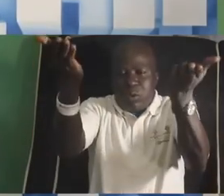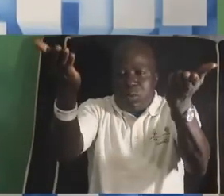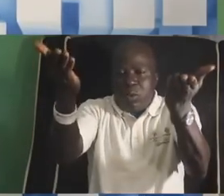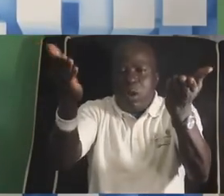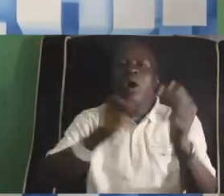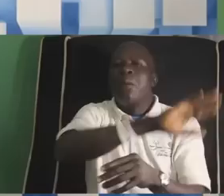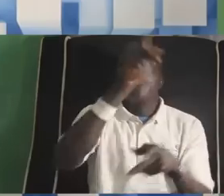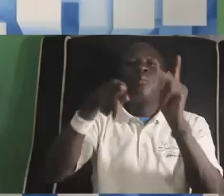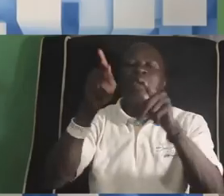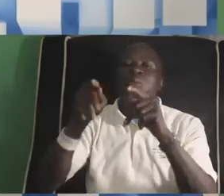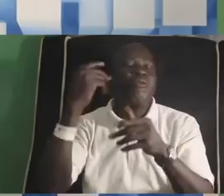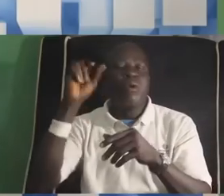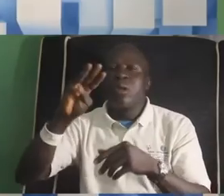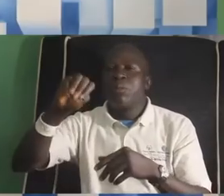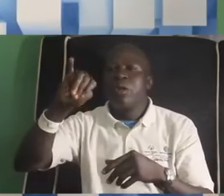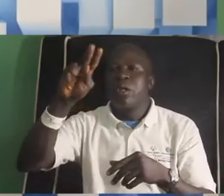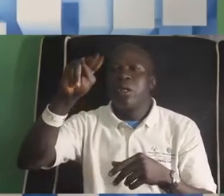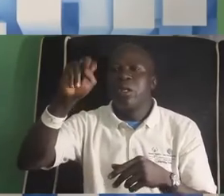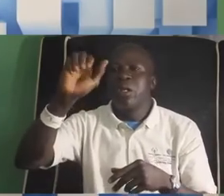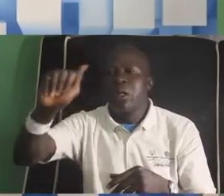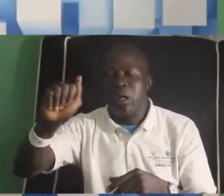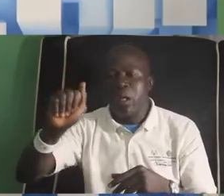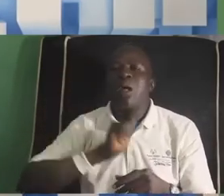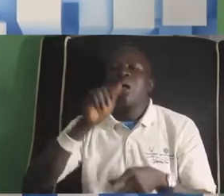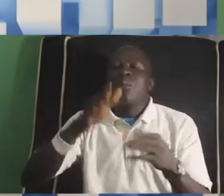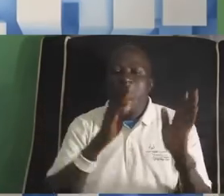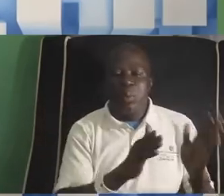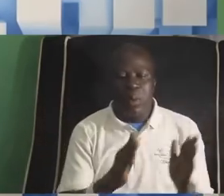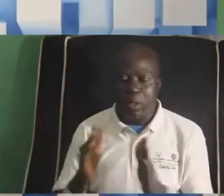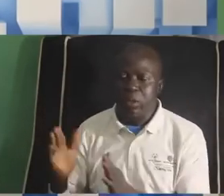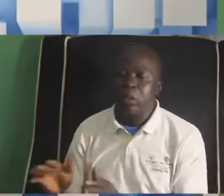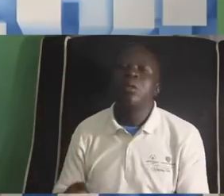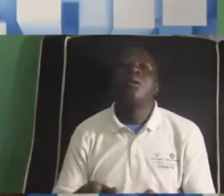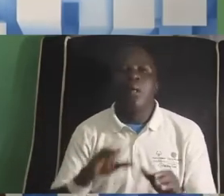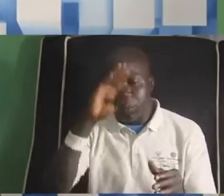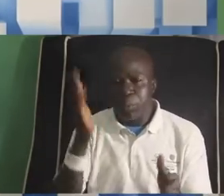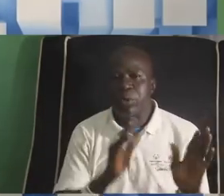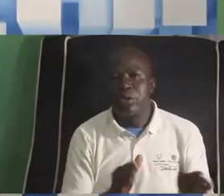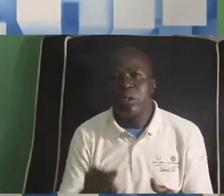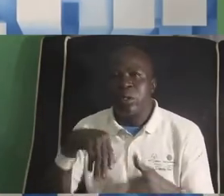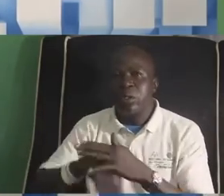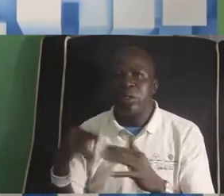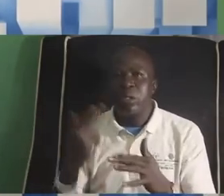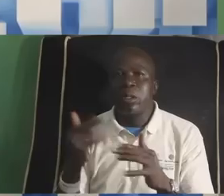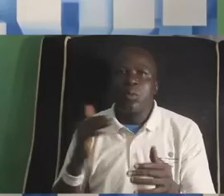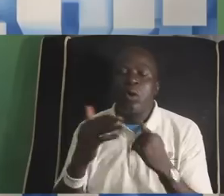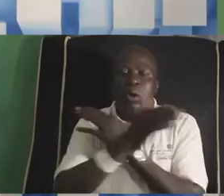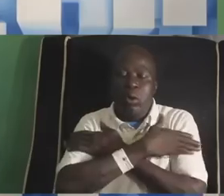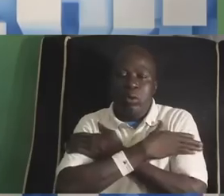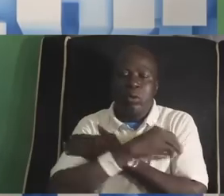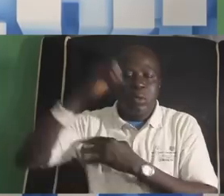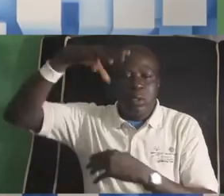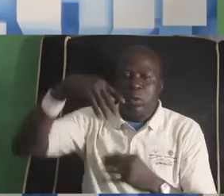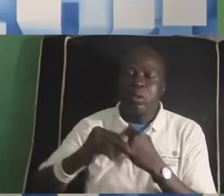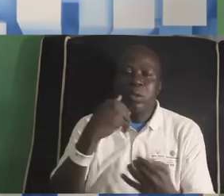Oh, you know. Mina people. Eku mura. Happy preparation. Eku mura. Eku mura. Lagbara Olorun ni ojo Sunday to nbo